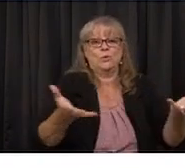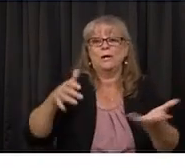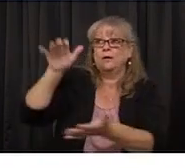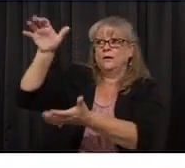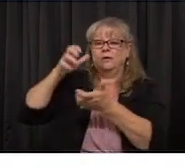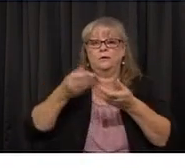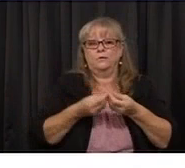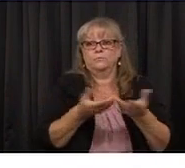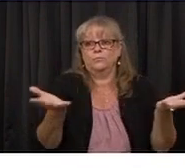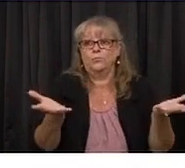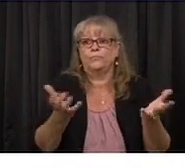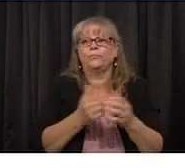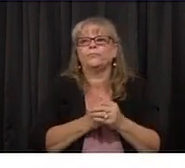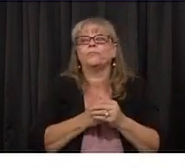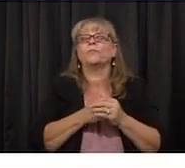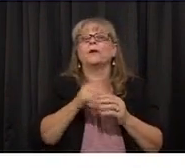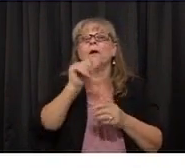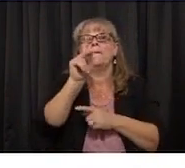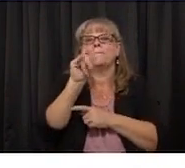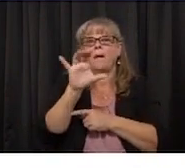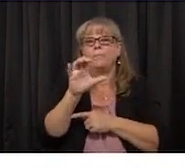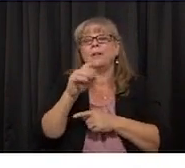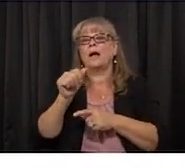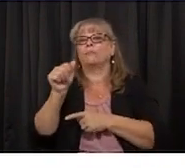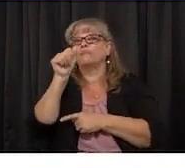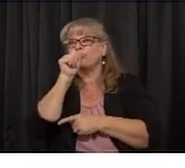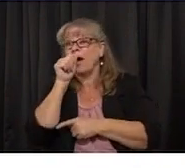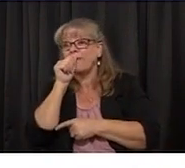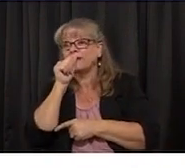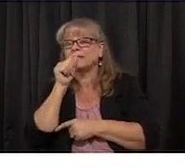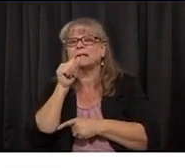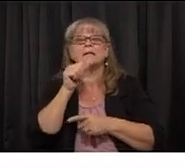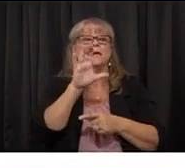schools, Catholic schools, charter schools, boarding schools, all kinds of schools in